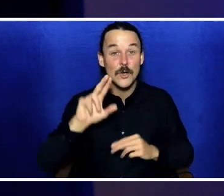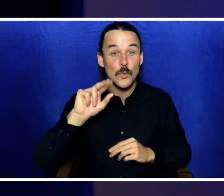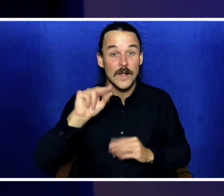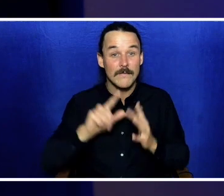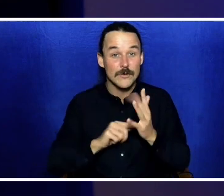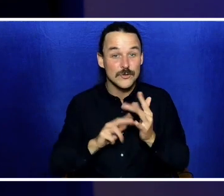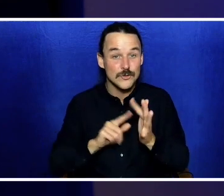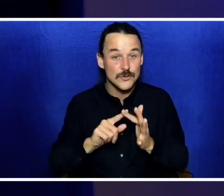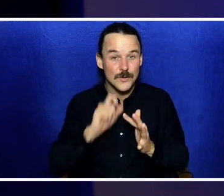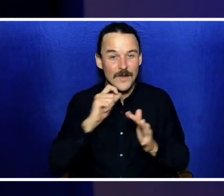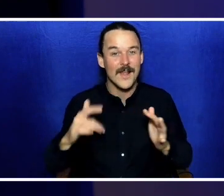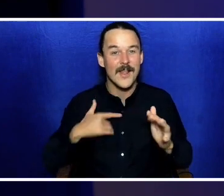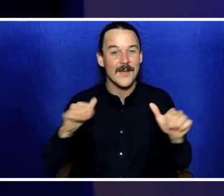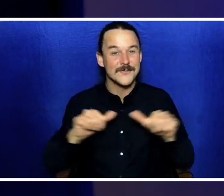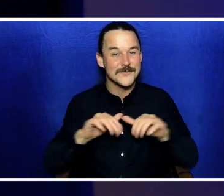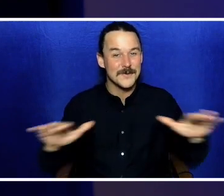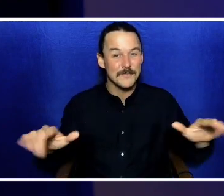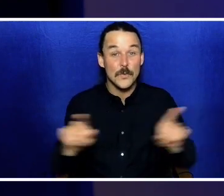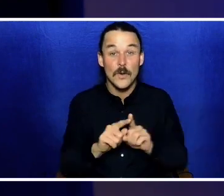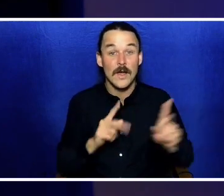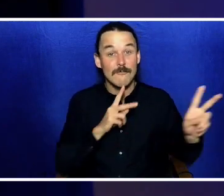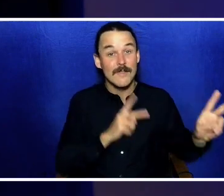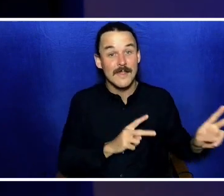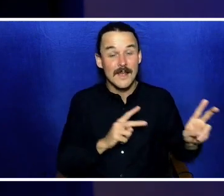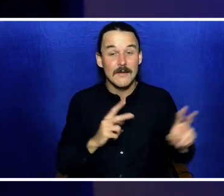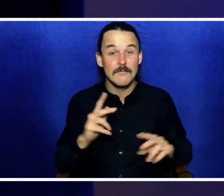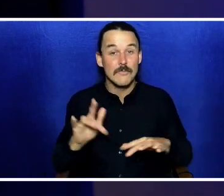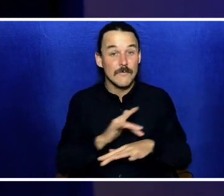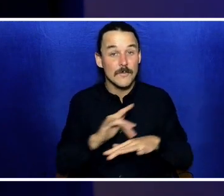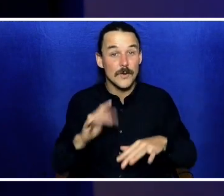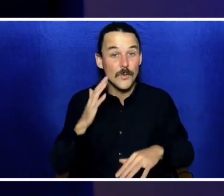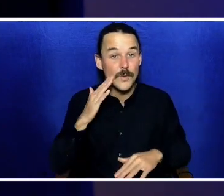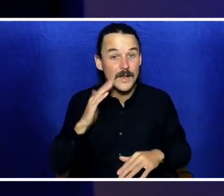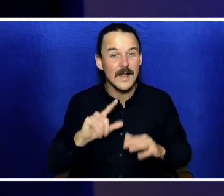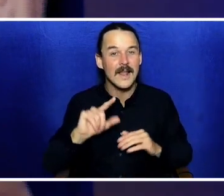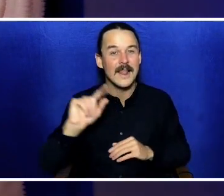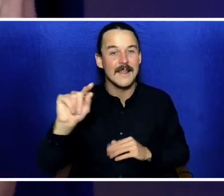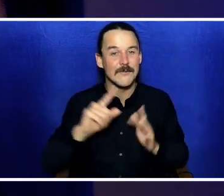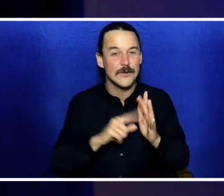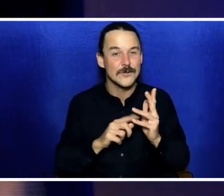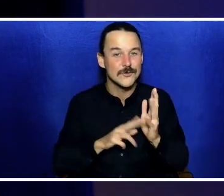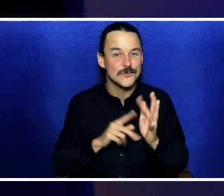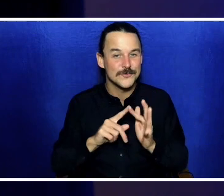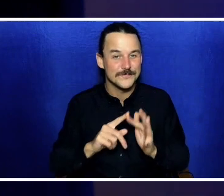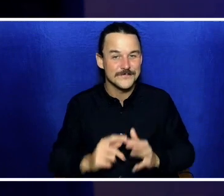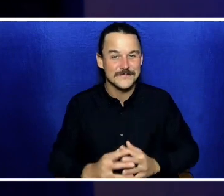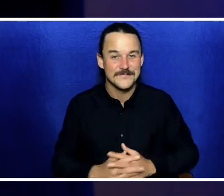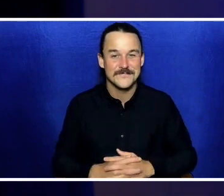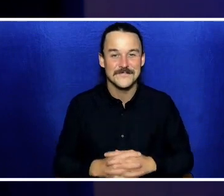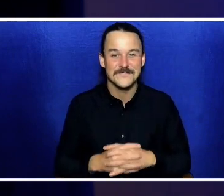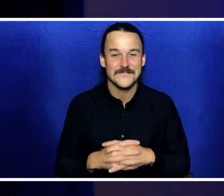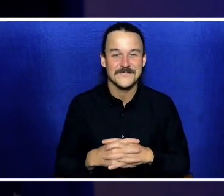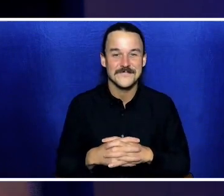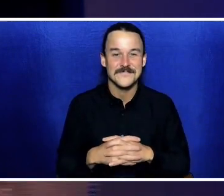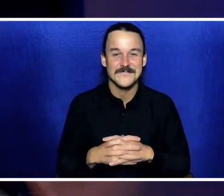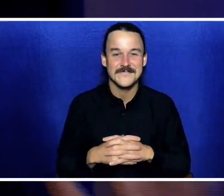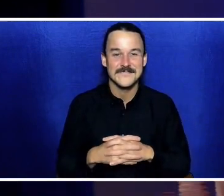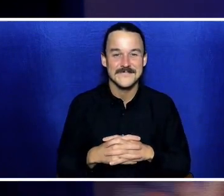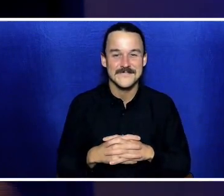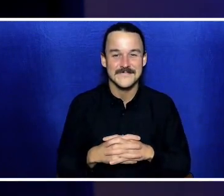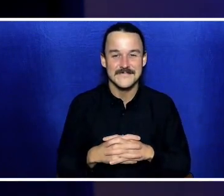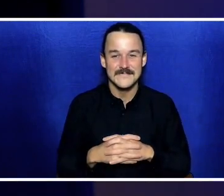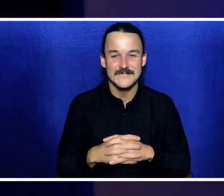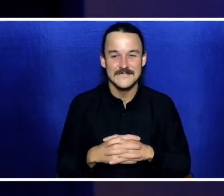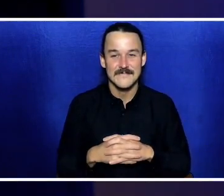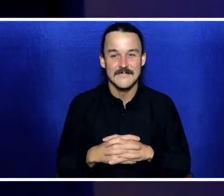relaxed performance on the 11th of June. Now, we're incredibly excited to present a work